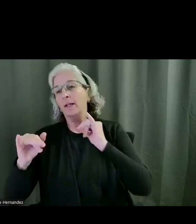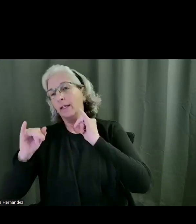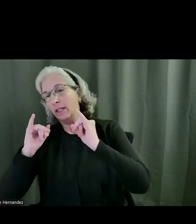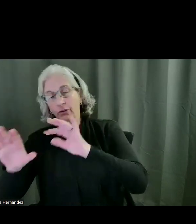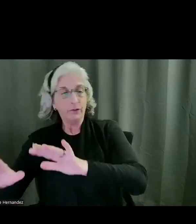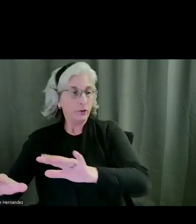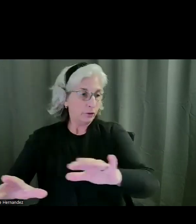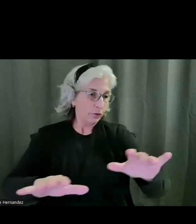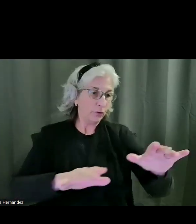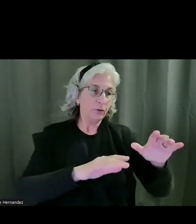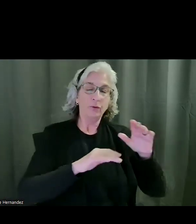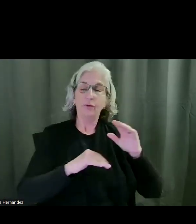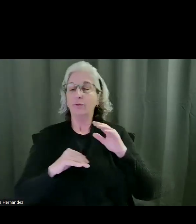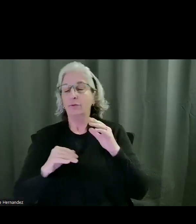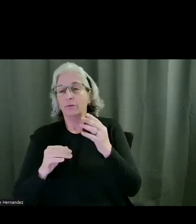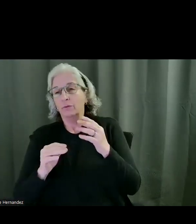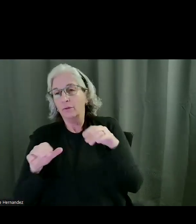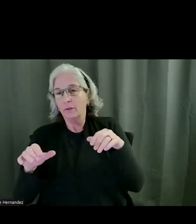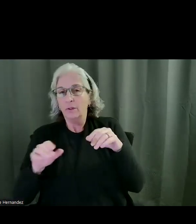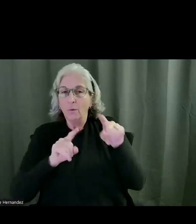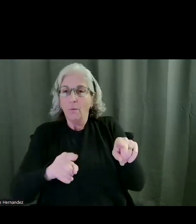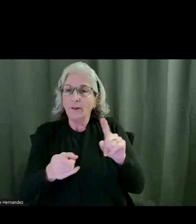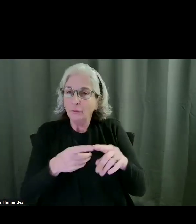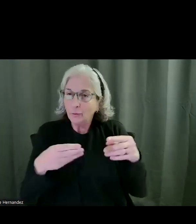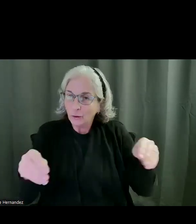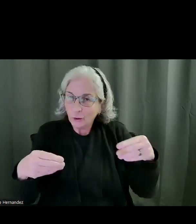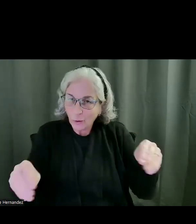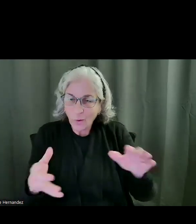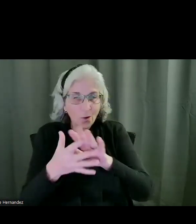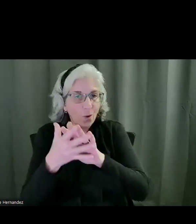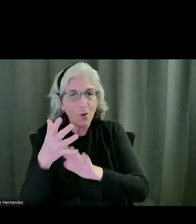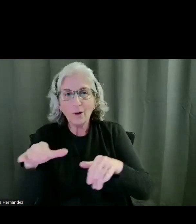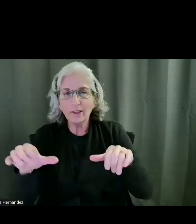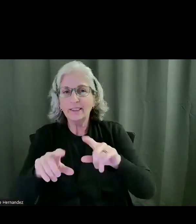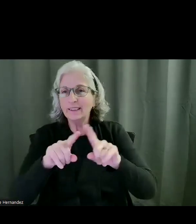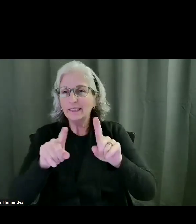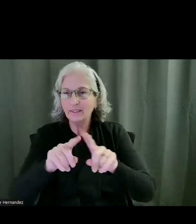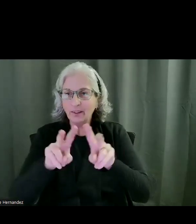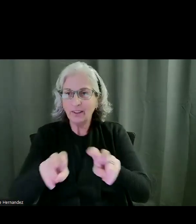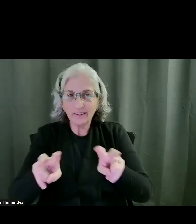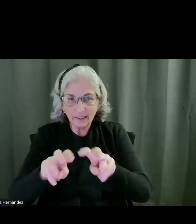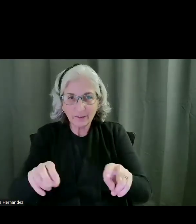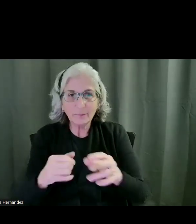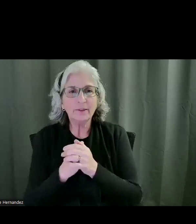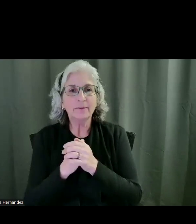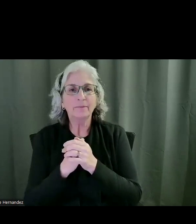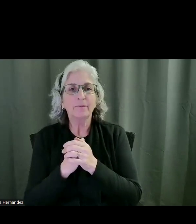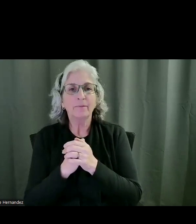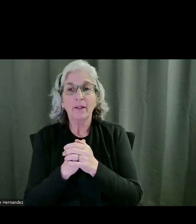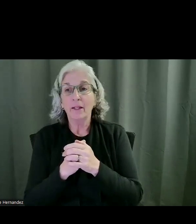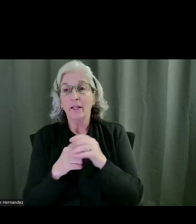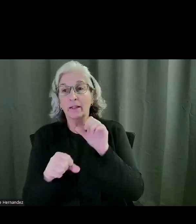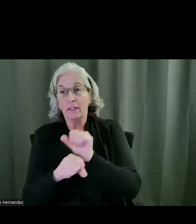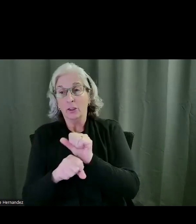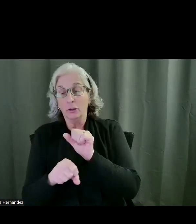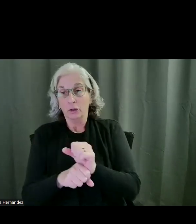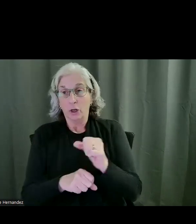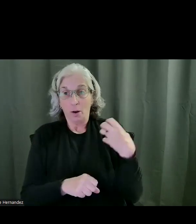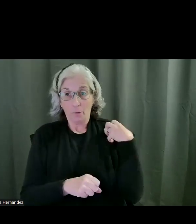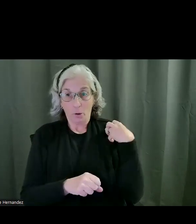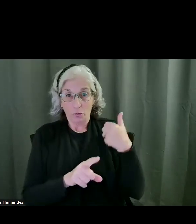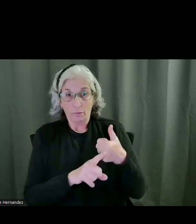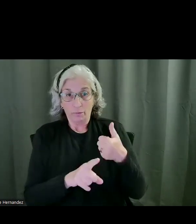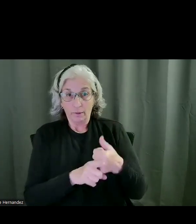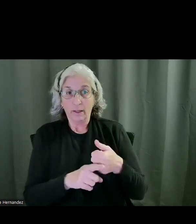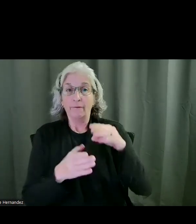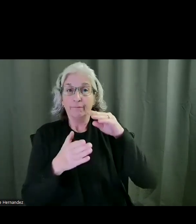job coach completed and the assessment, the job coach completed the assessment and plan. The job coach